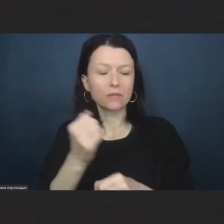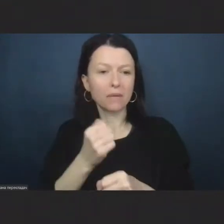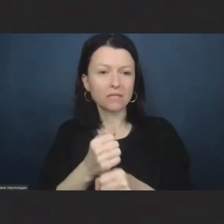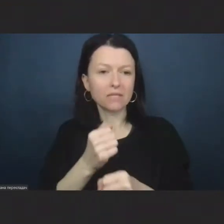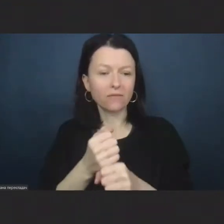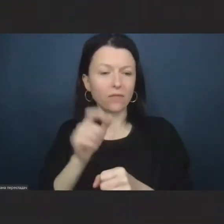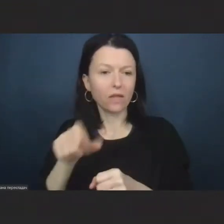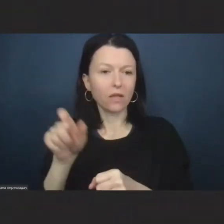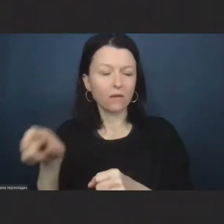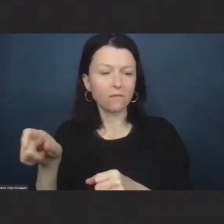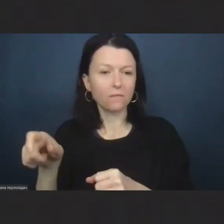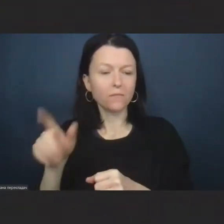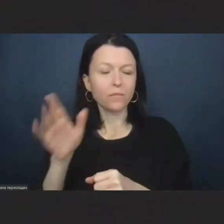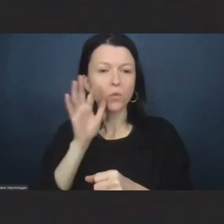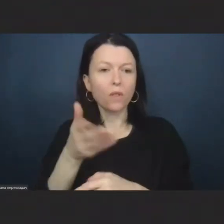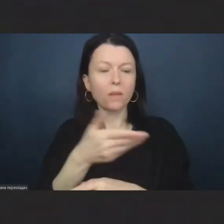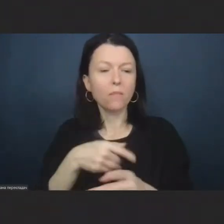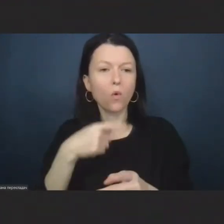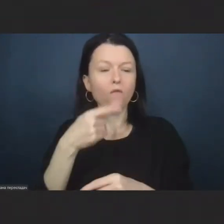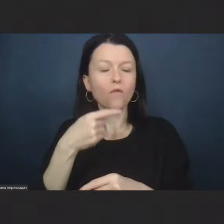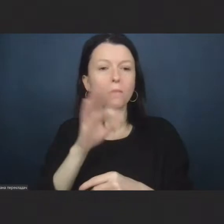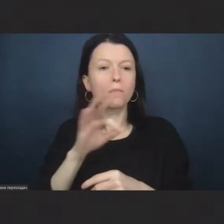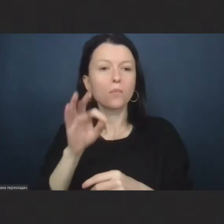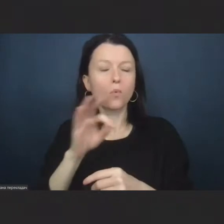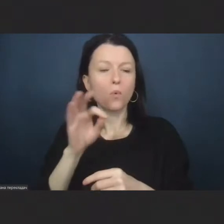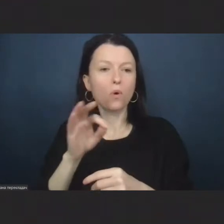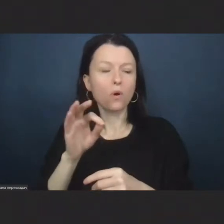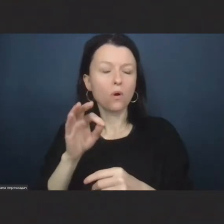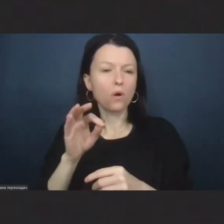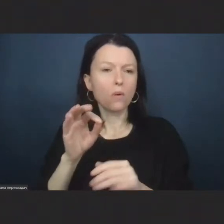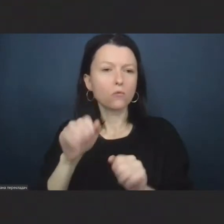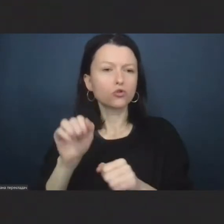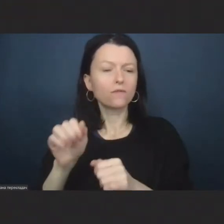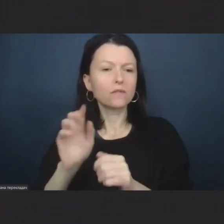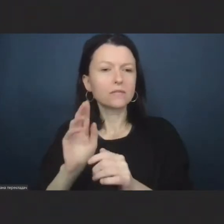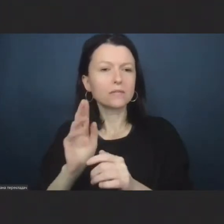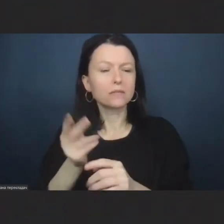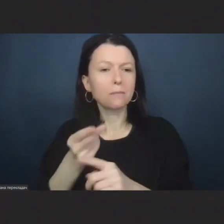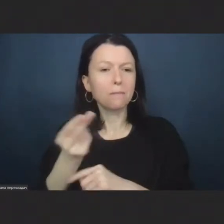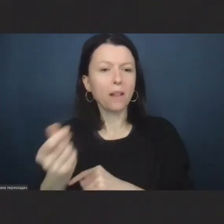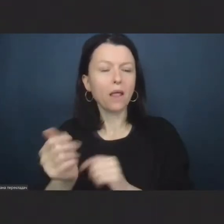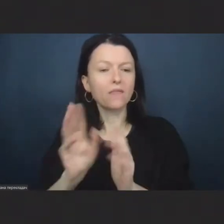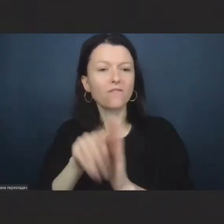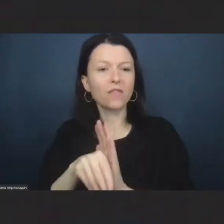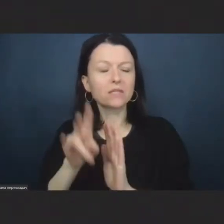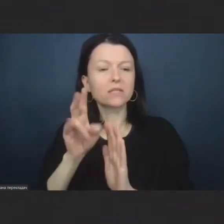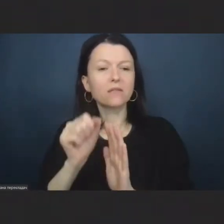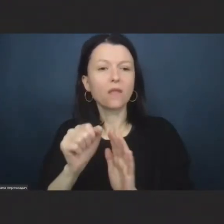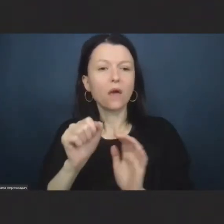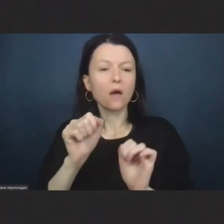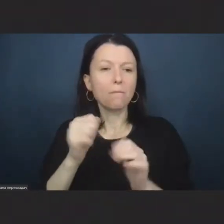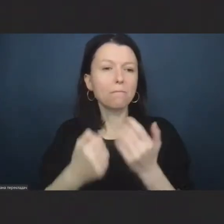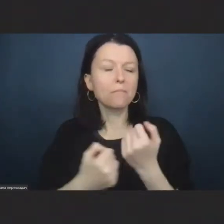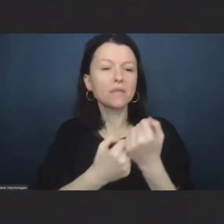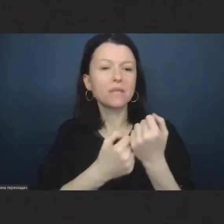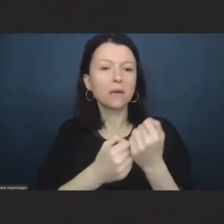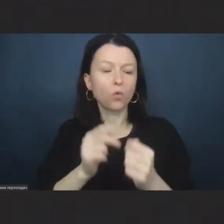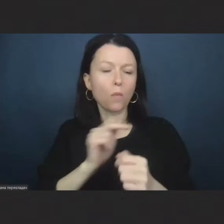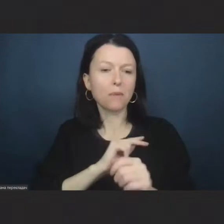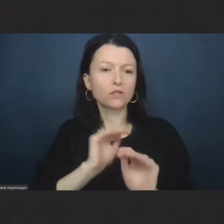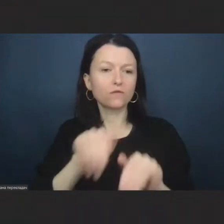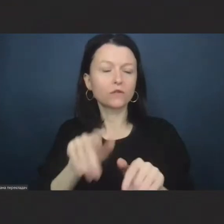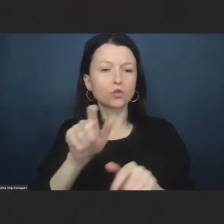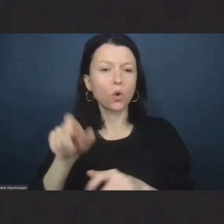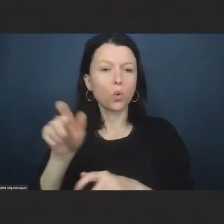norms as far as the number of people that will be employed.